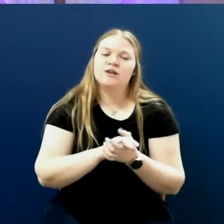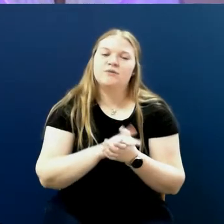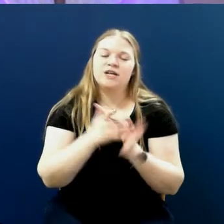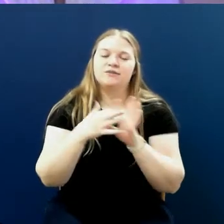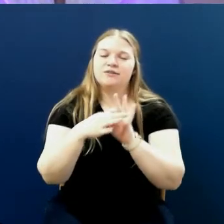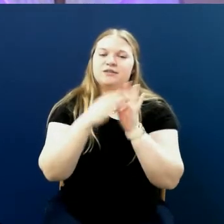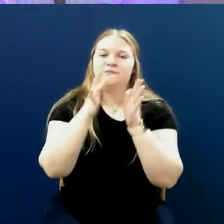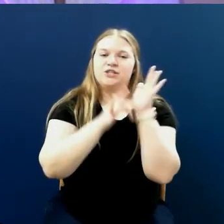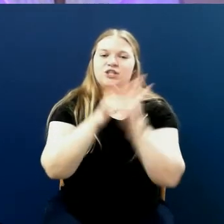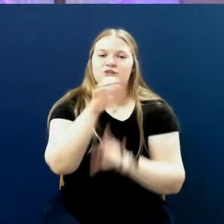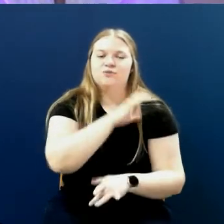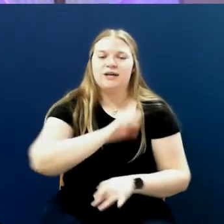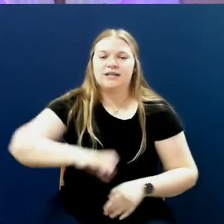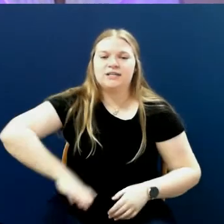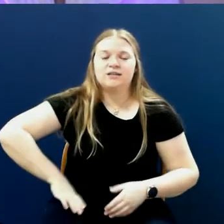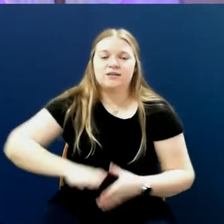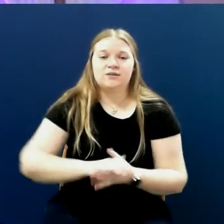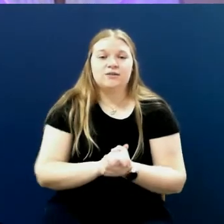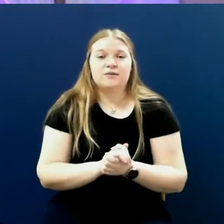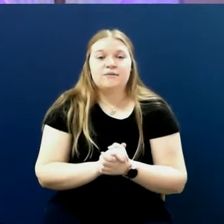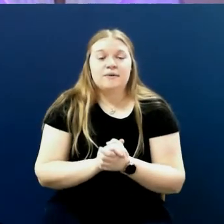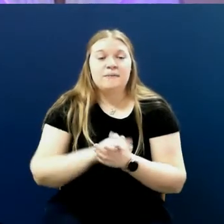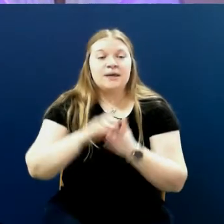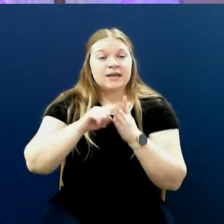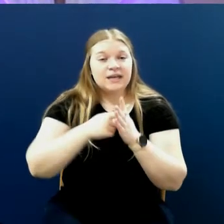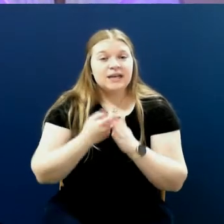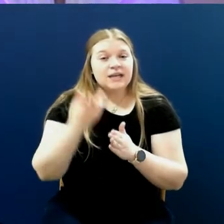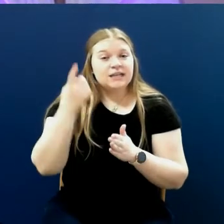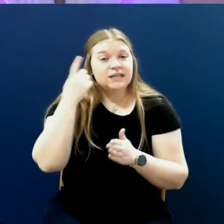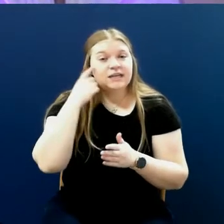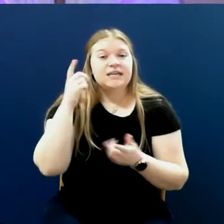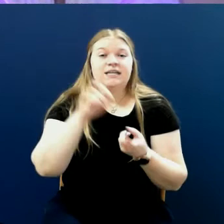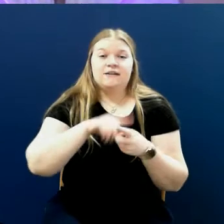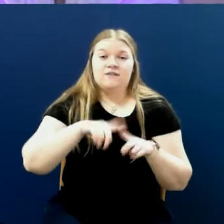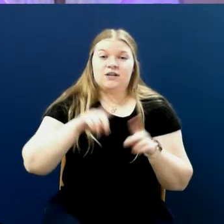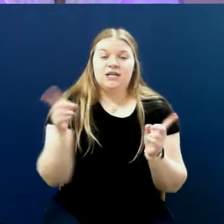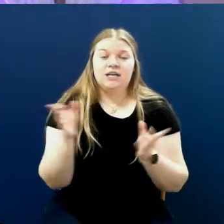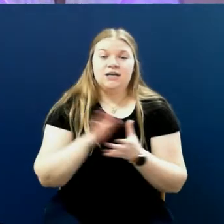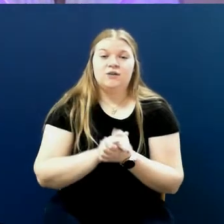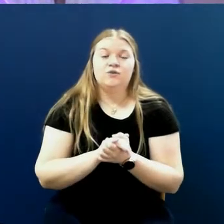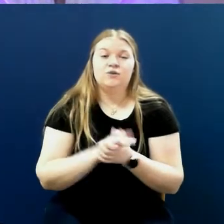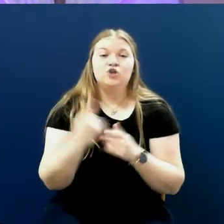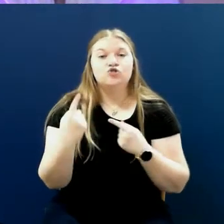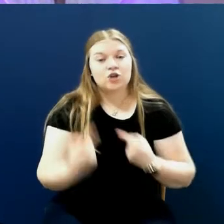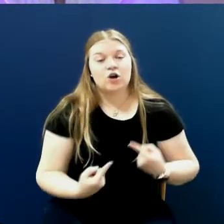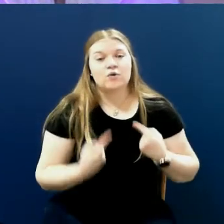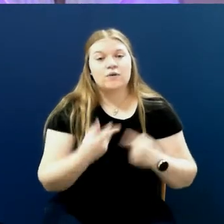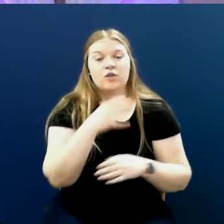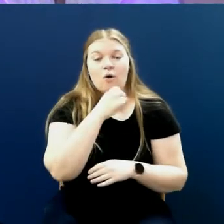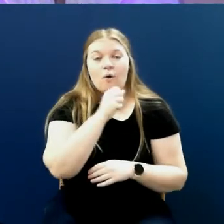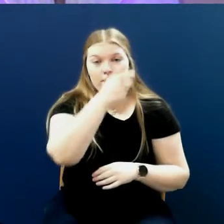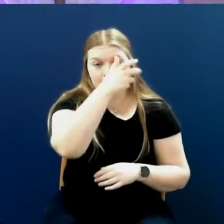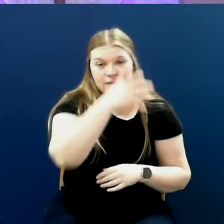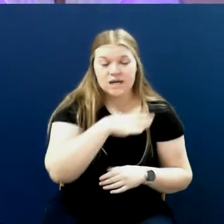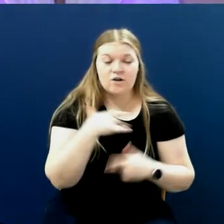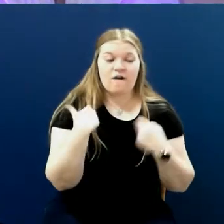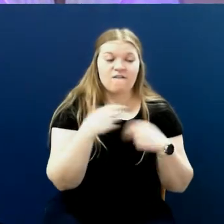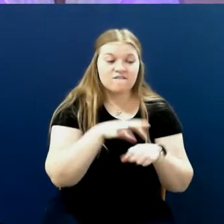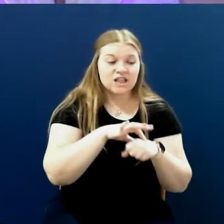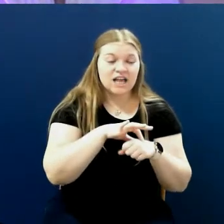with Jesus Christ. That I would begin to think differently. Now, do we struggle with the old man, our